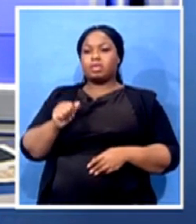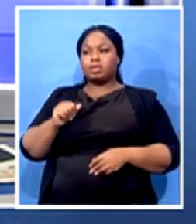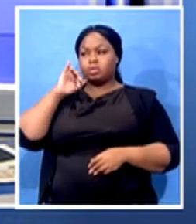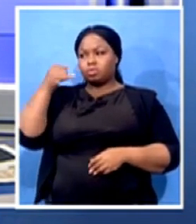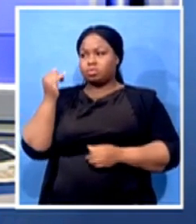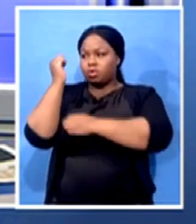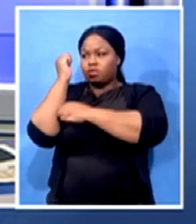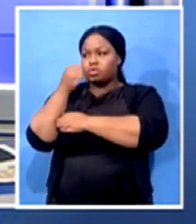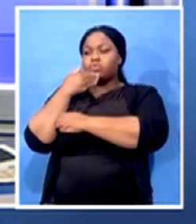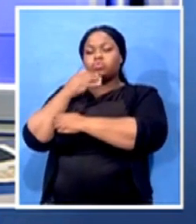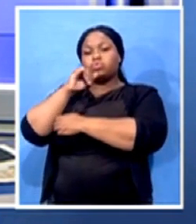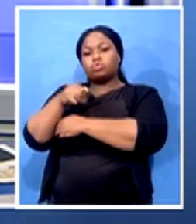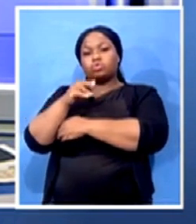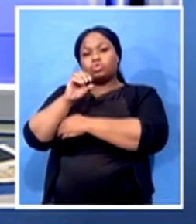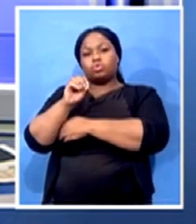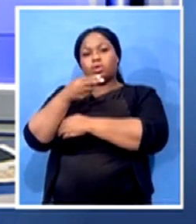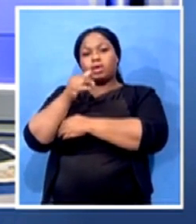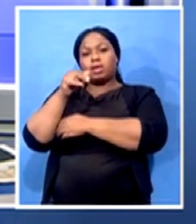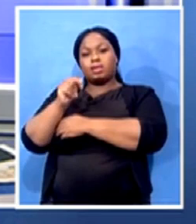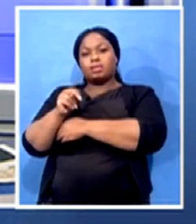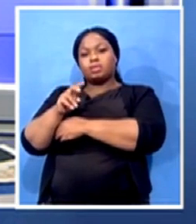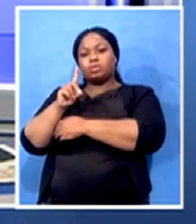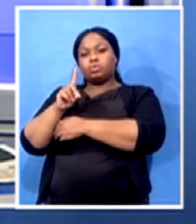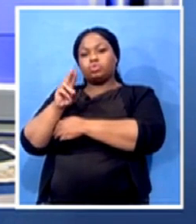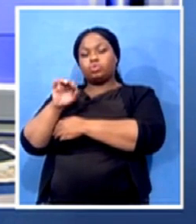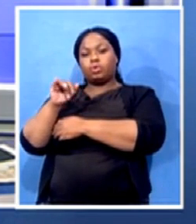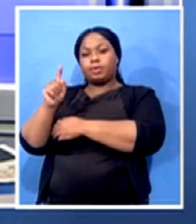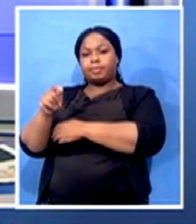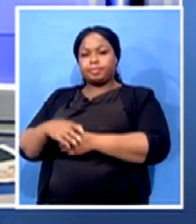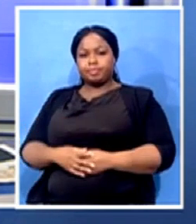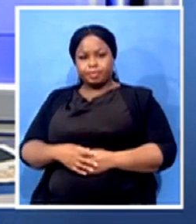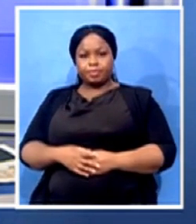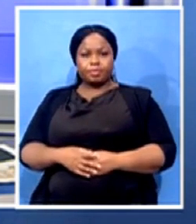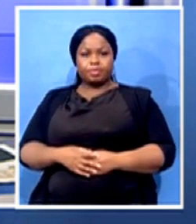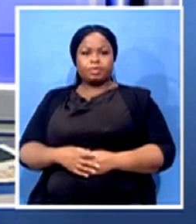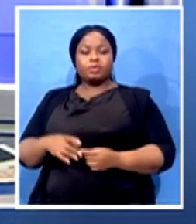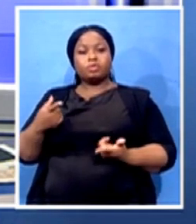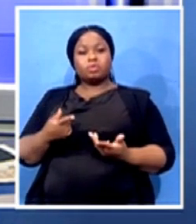Toit. Professor Phooko, let's start with you. What does the SADC Extradition Protocol entail?